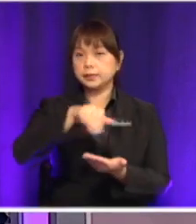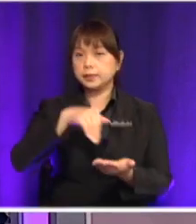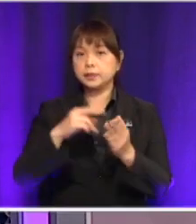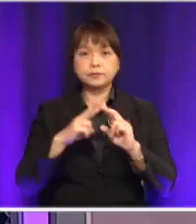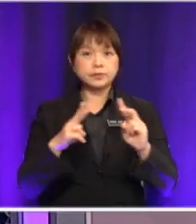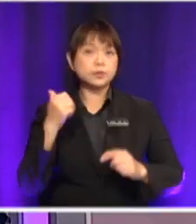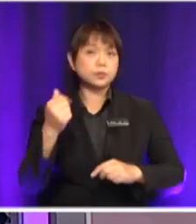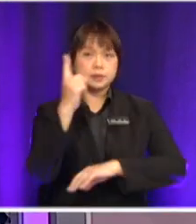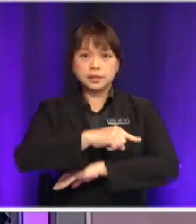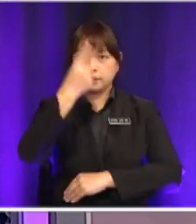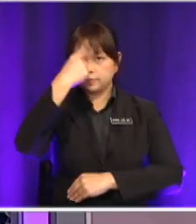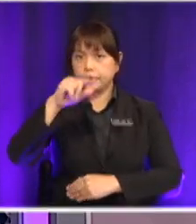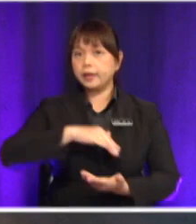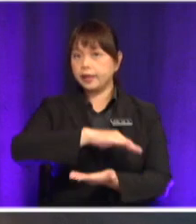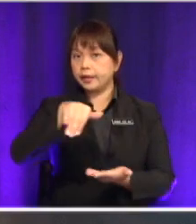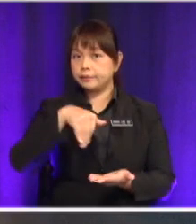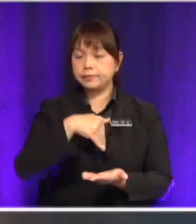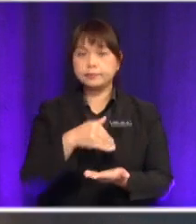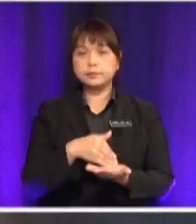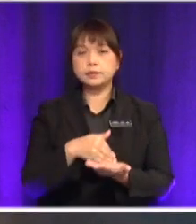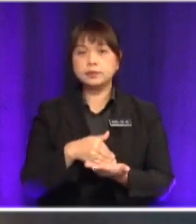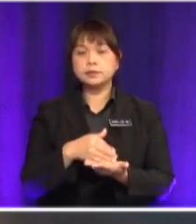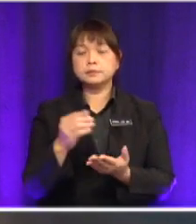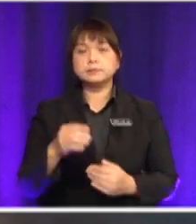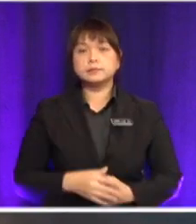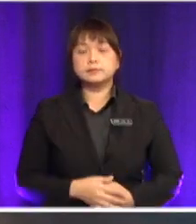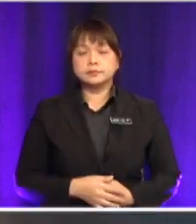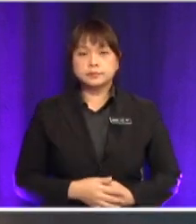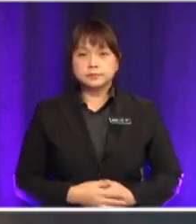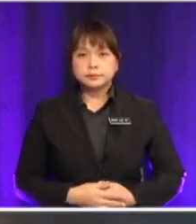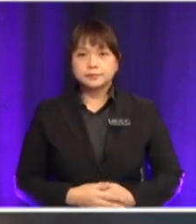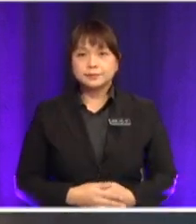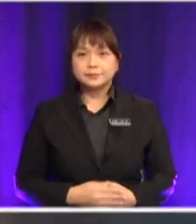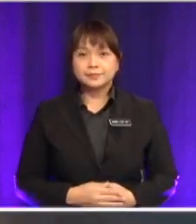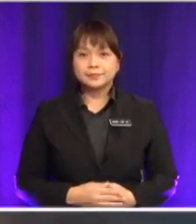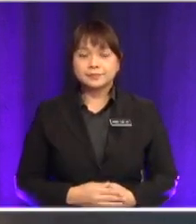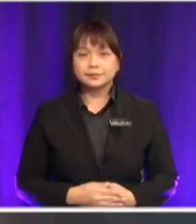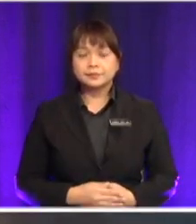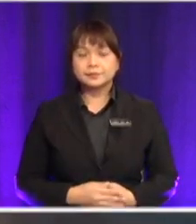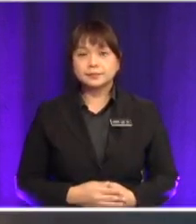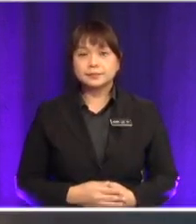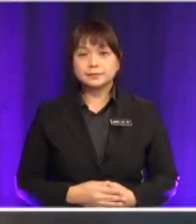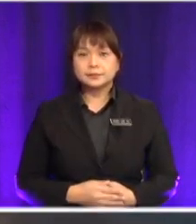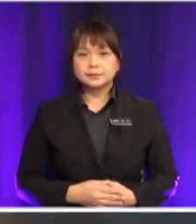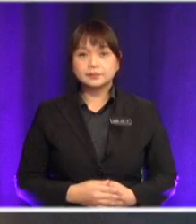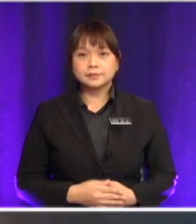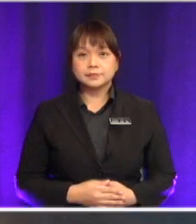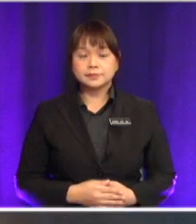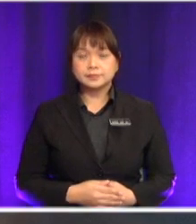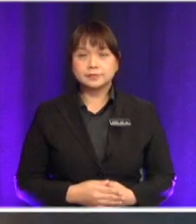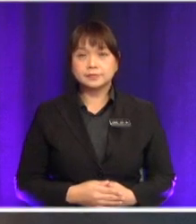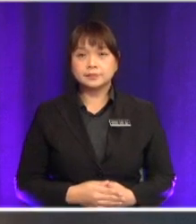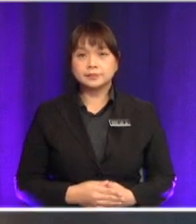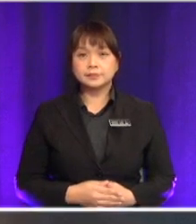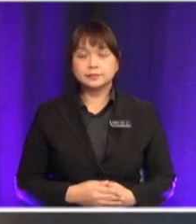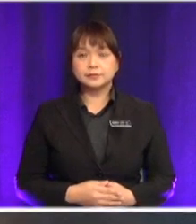to everyone, especially to my lovely host. Waalaikumsalam, Syafiqah, teacher. how are you, darling? I'm great. I'm pretty sure you're feeling